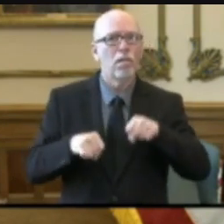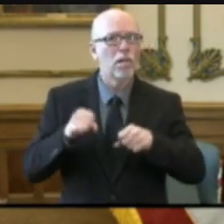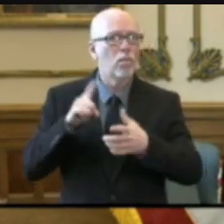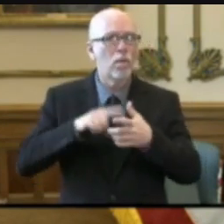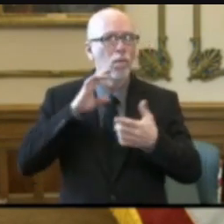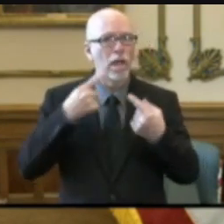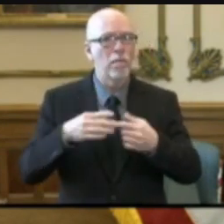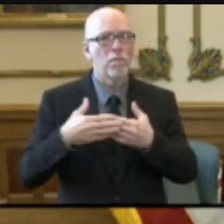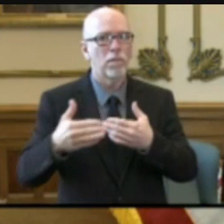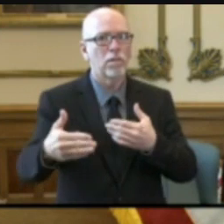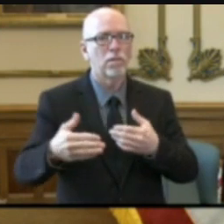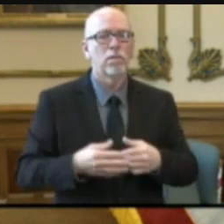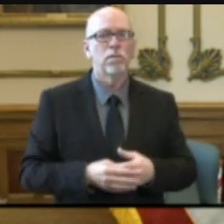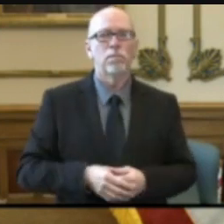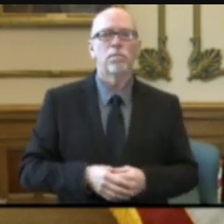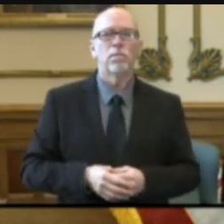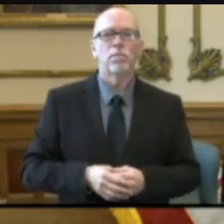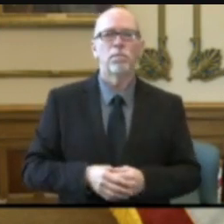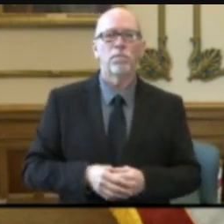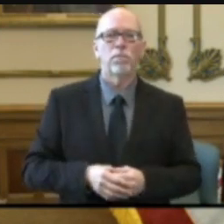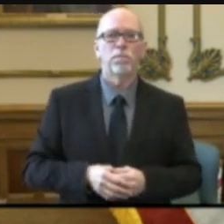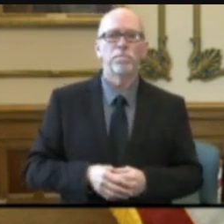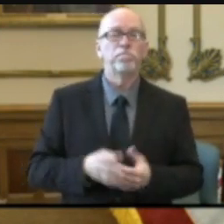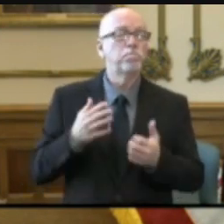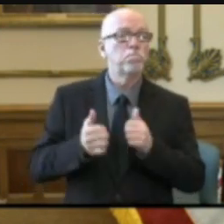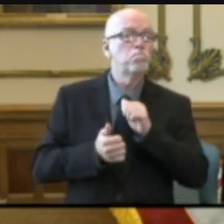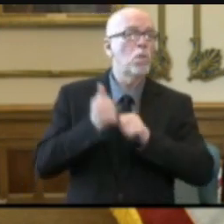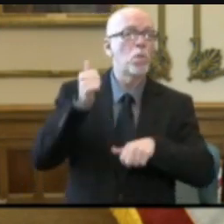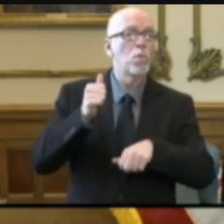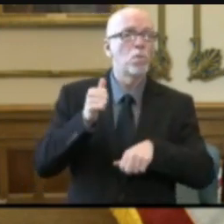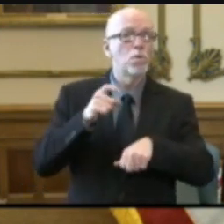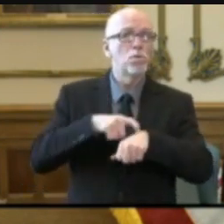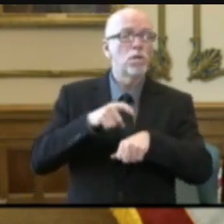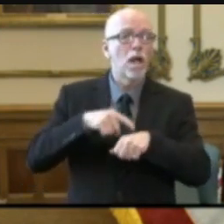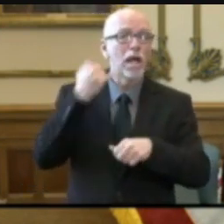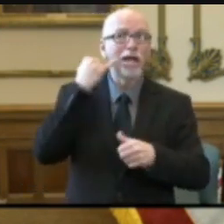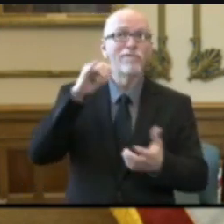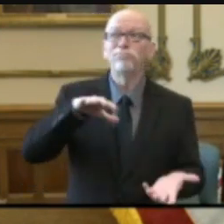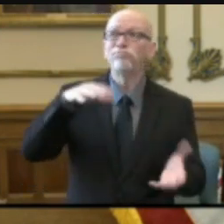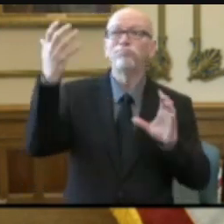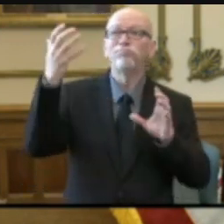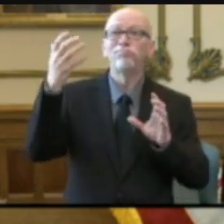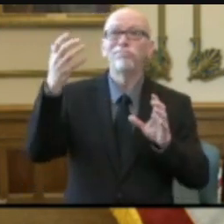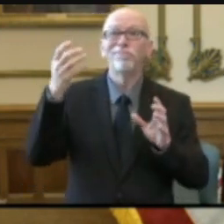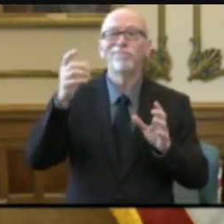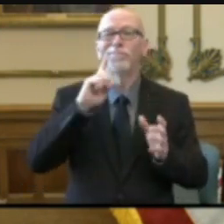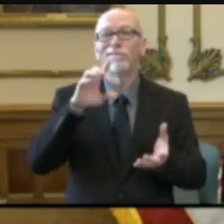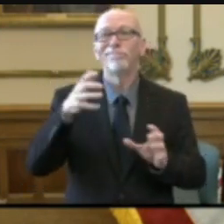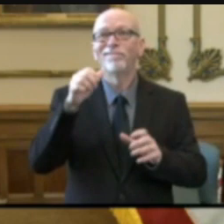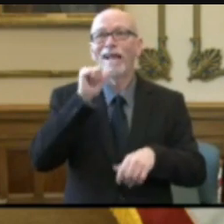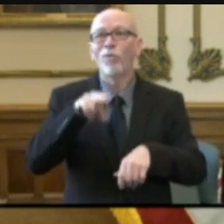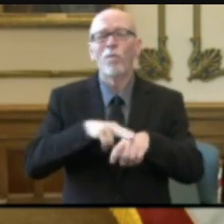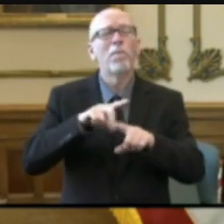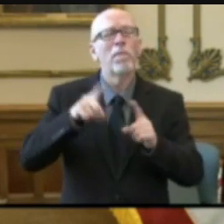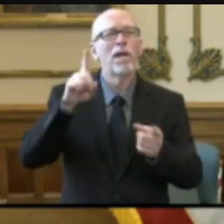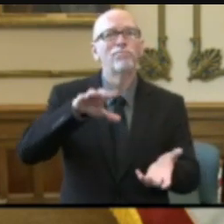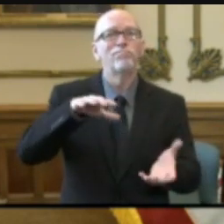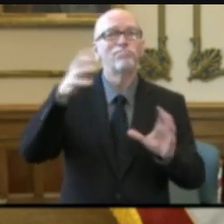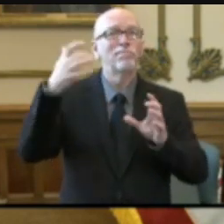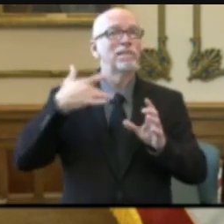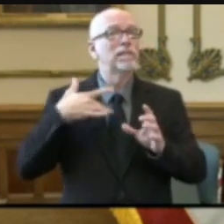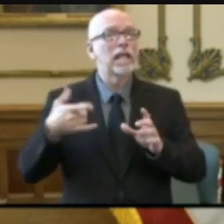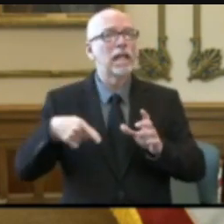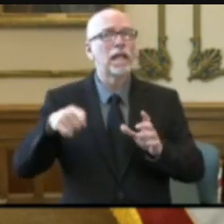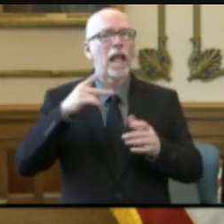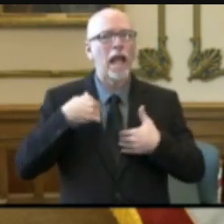to come. Normally, to the extent that anything in a disaster can be normal, in a disaster, the survivors suffer